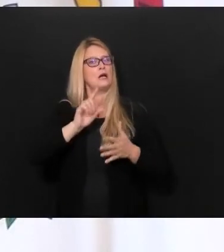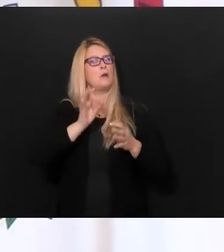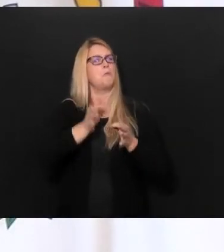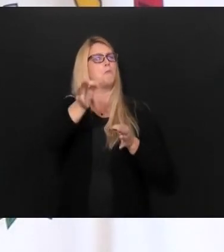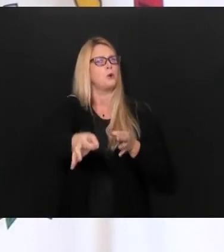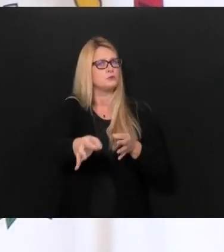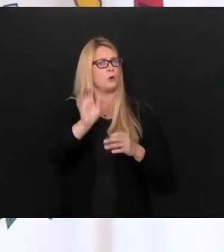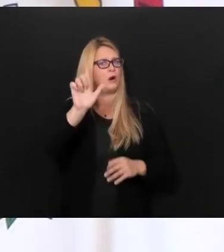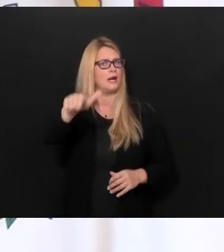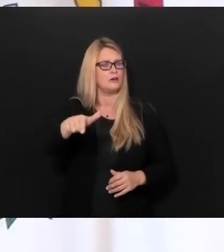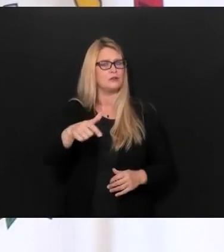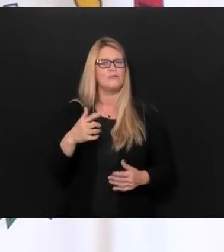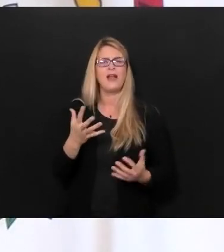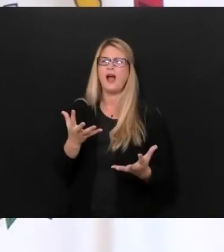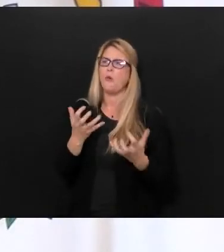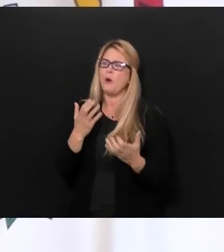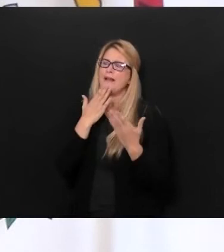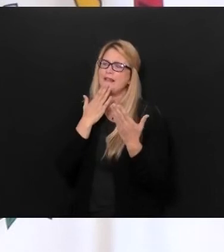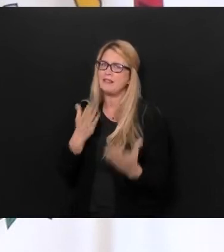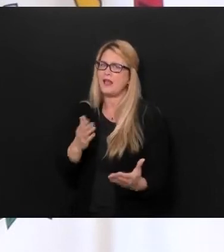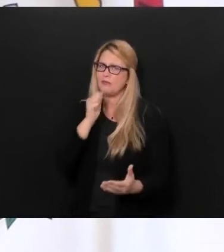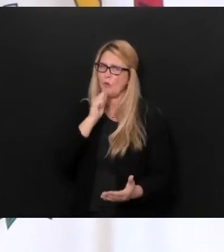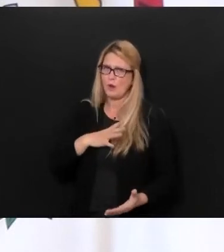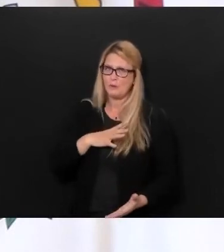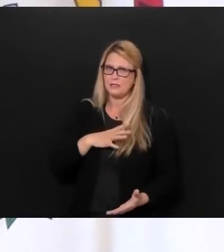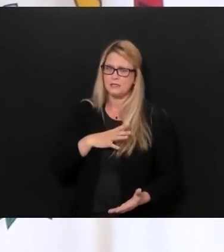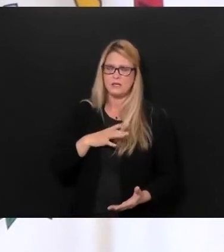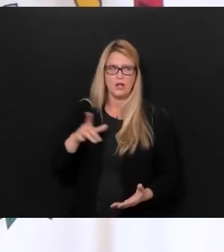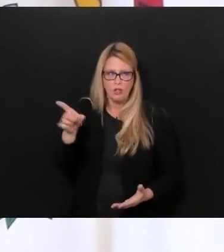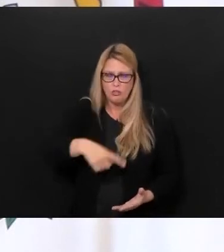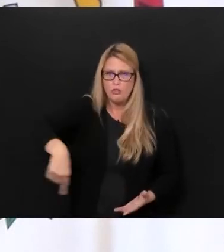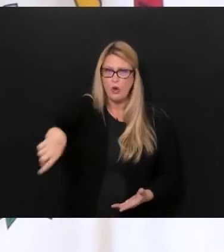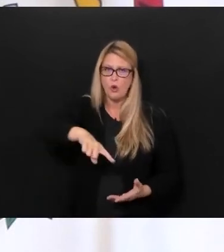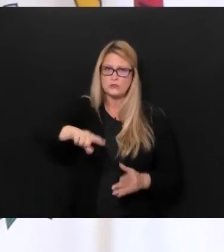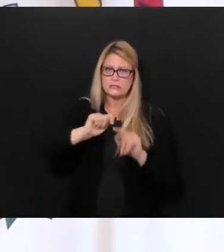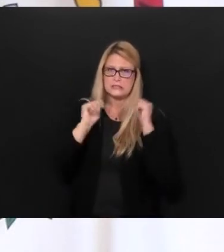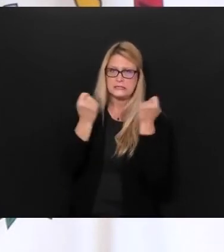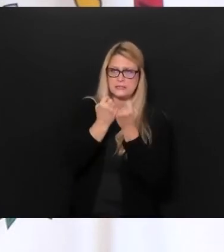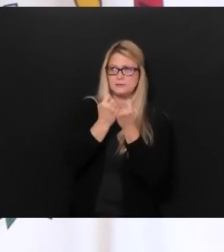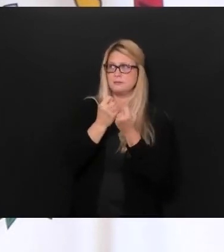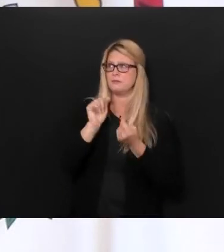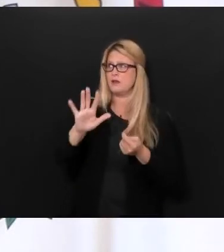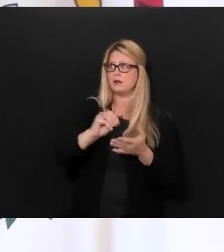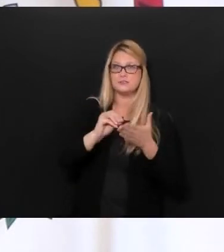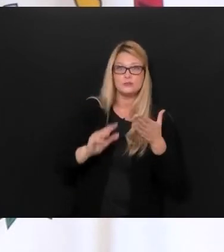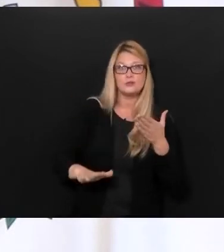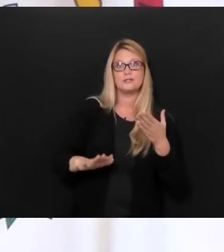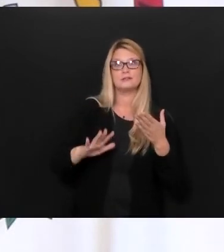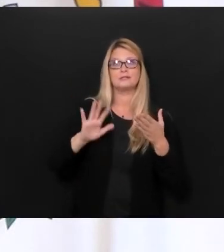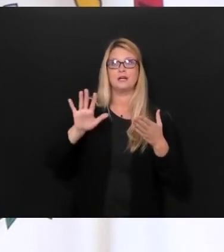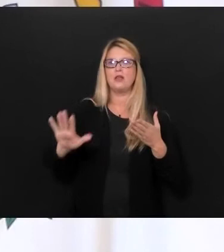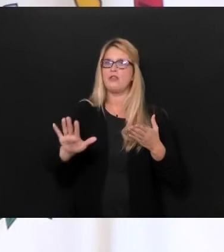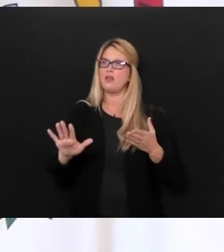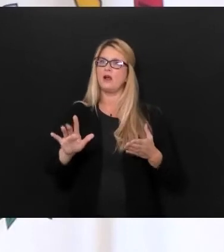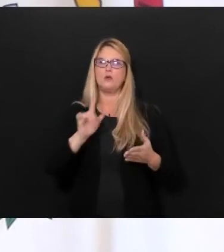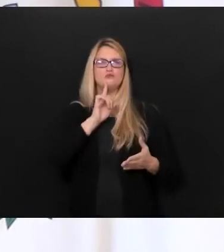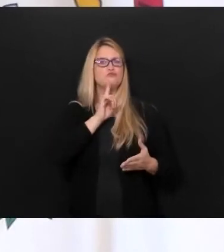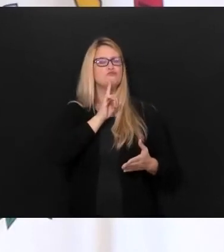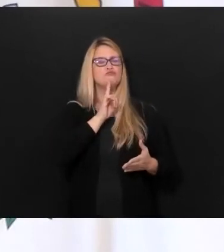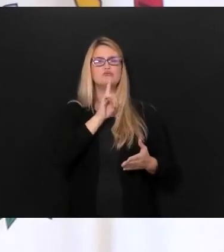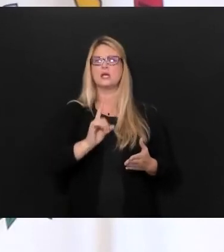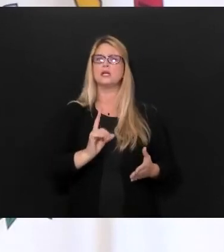from the bottom of my heart. You talk about a bunch of kids that absolutely have their act together. I